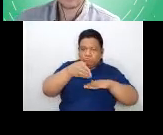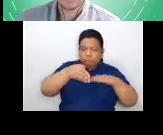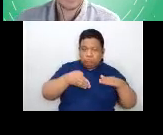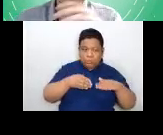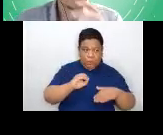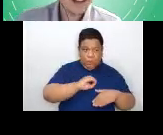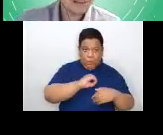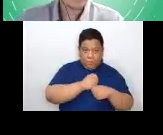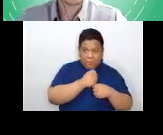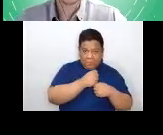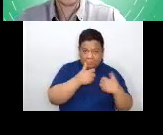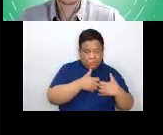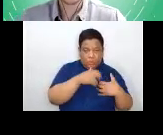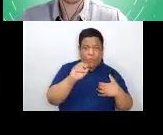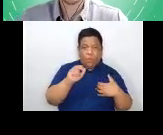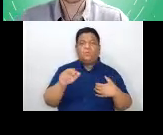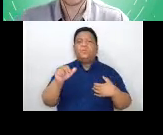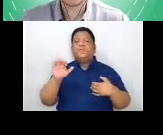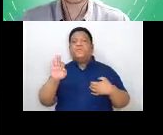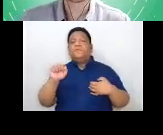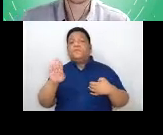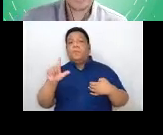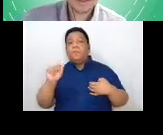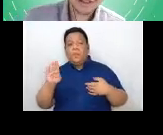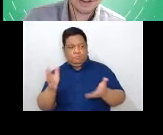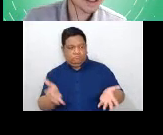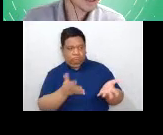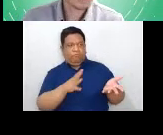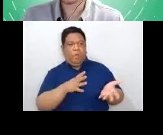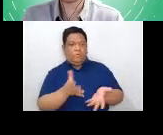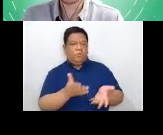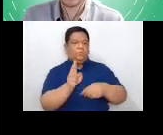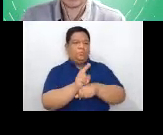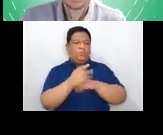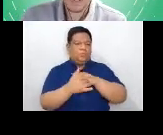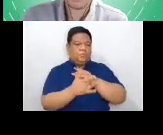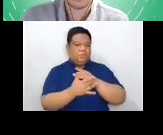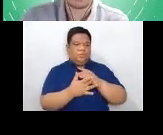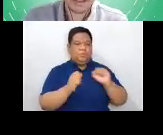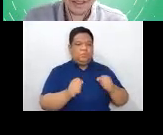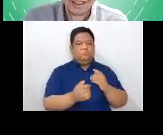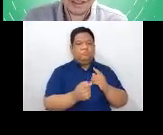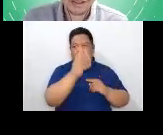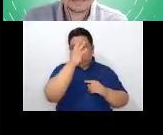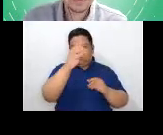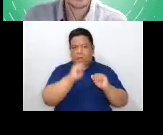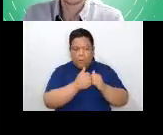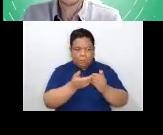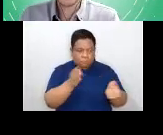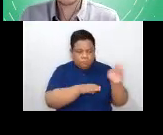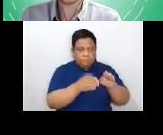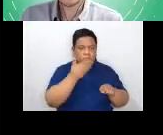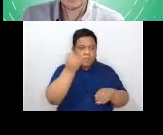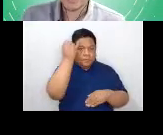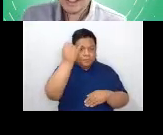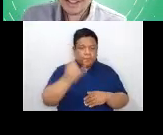fabrication machine, the Fab Lab allows the MSME to use their technology to come up with better packaging, better ideas. For